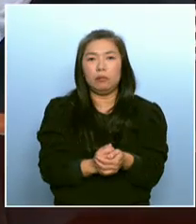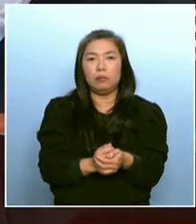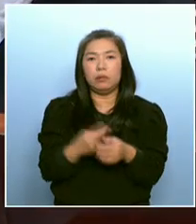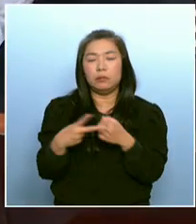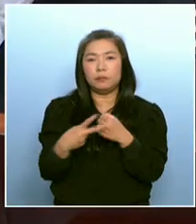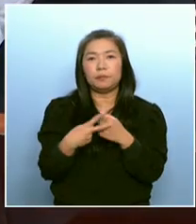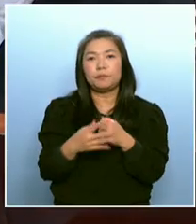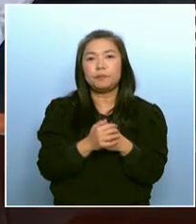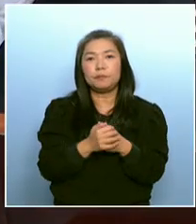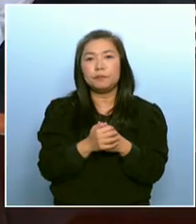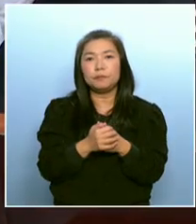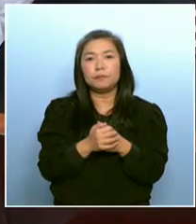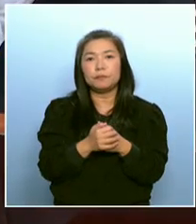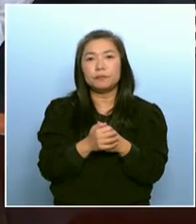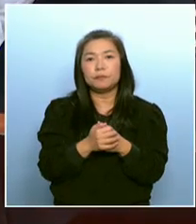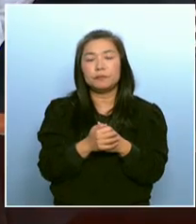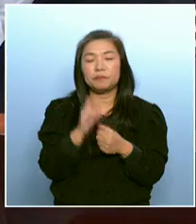situation?